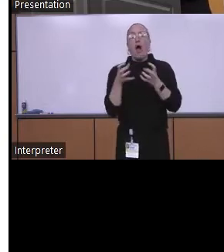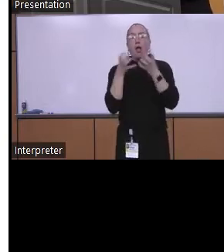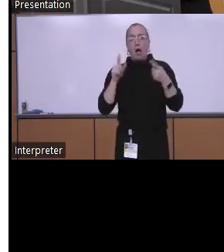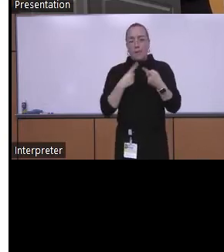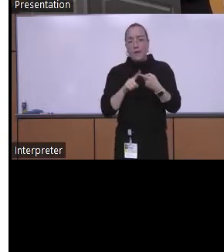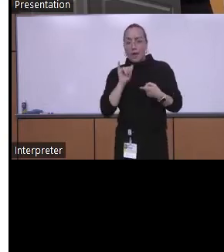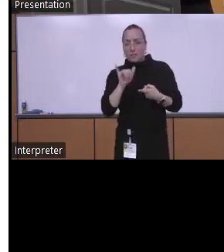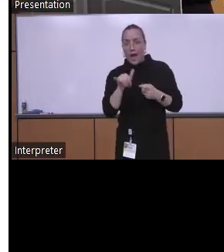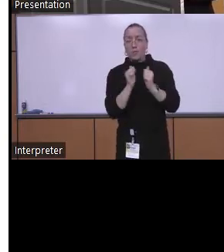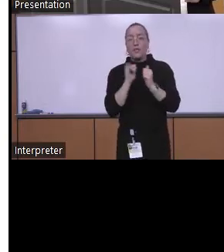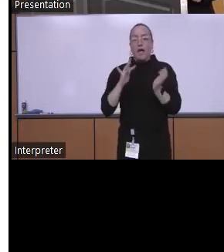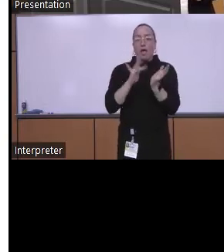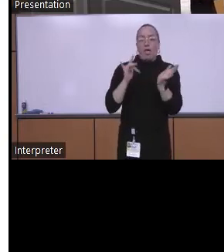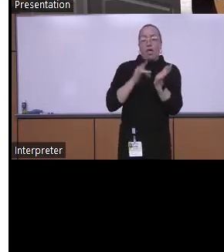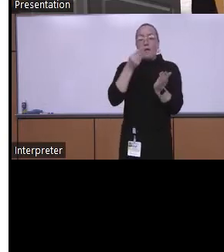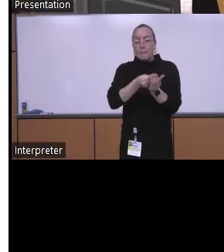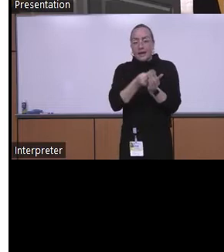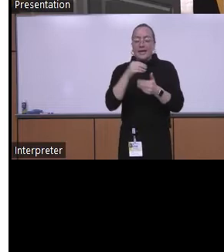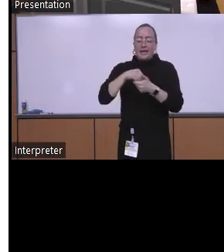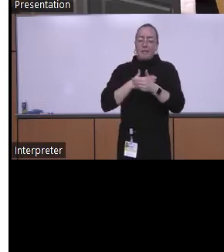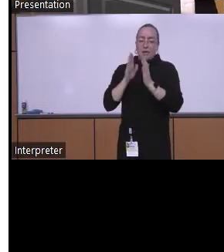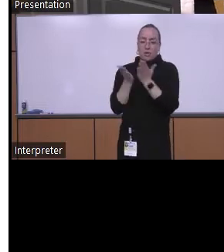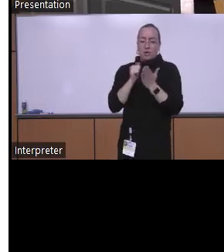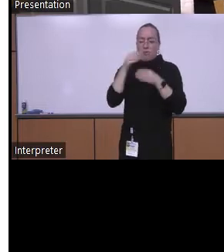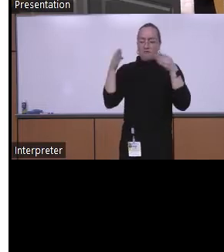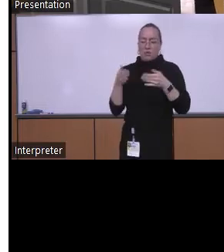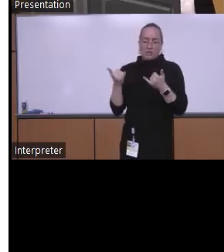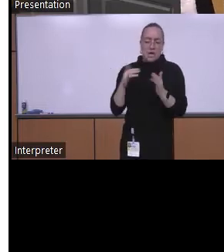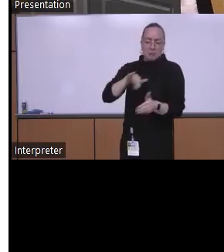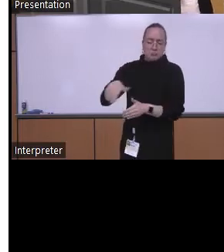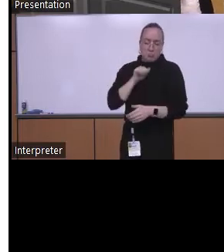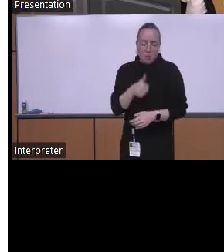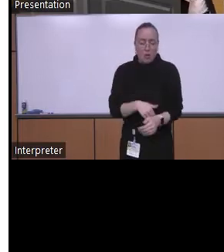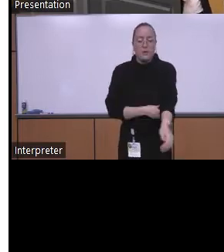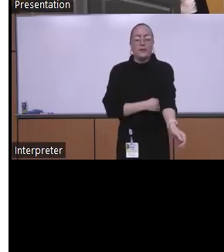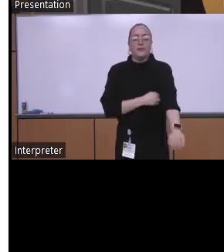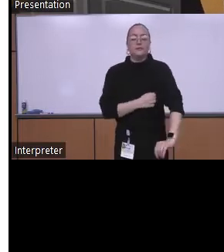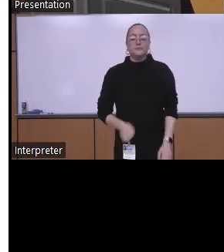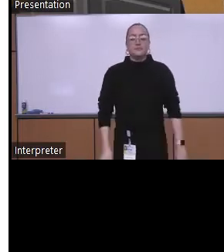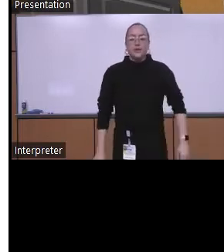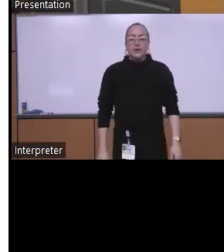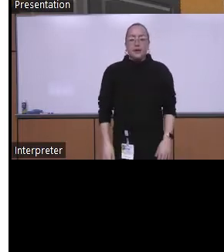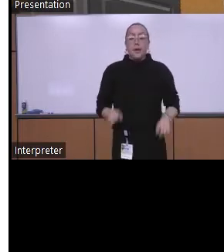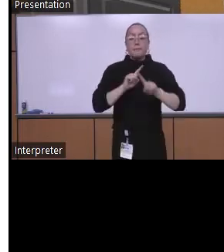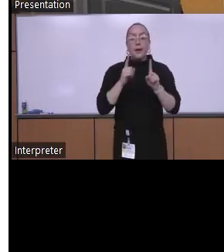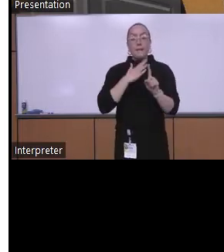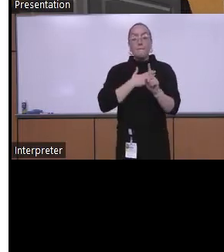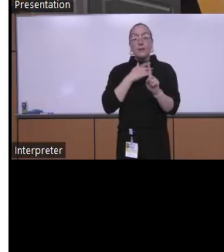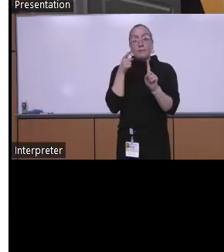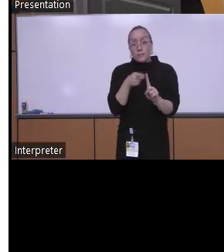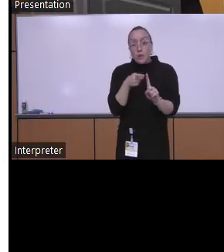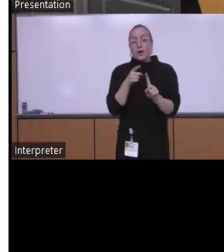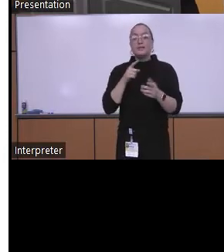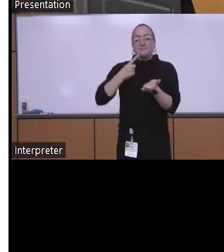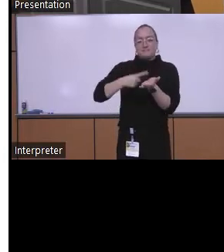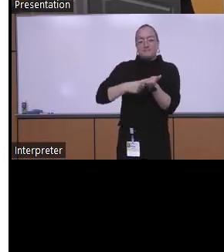about misuse of funds allegations in my book. I'm not going to focus on that now. But my point is talking about